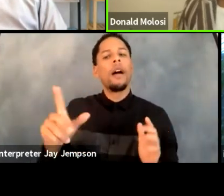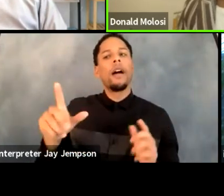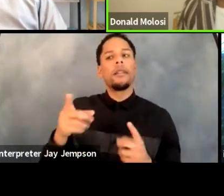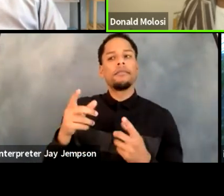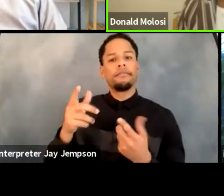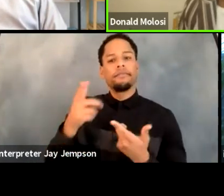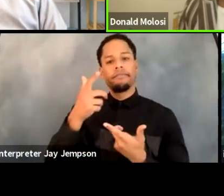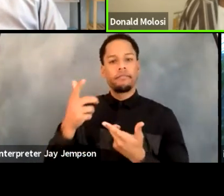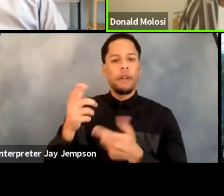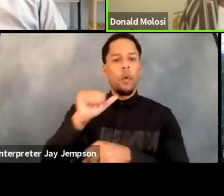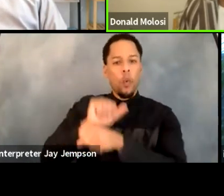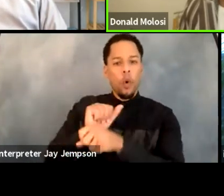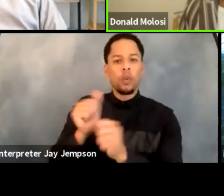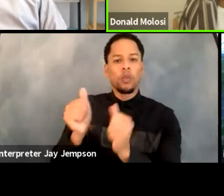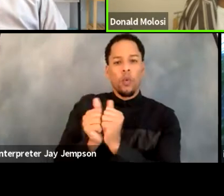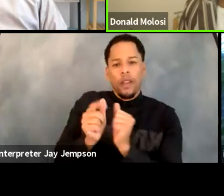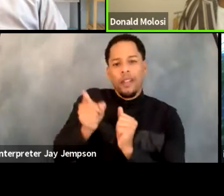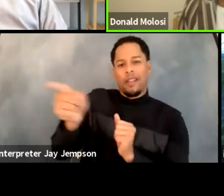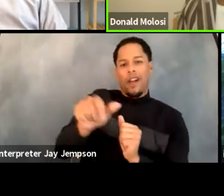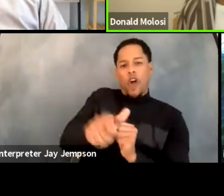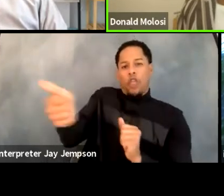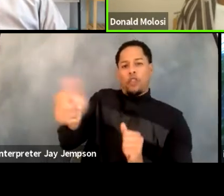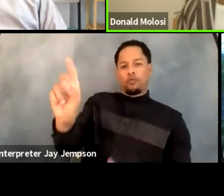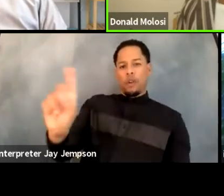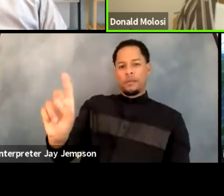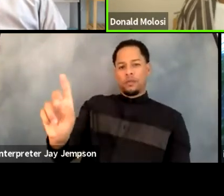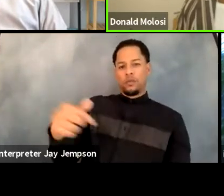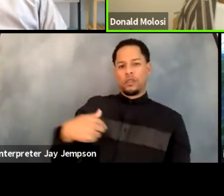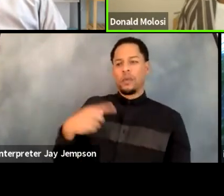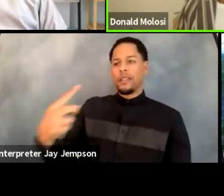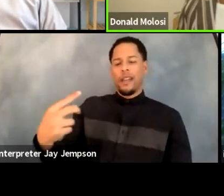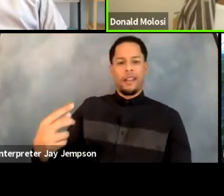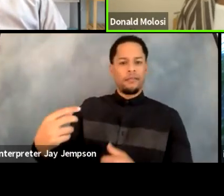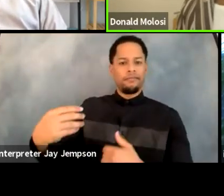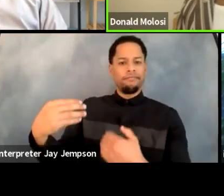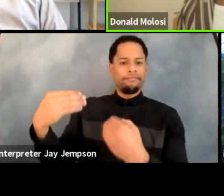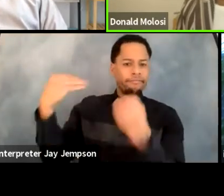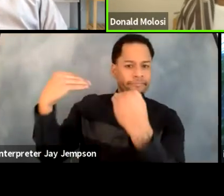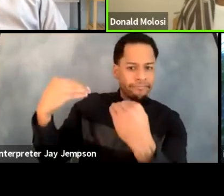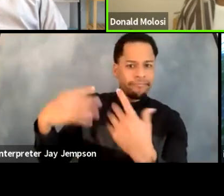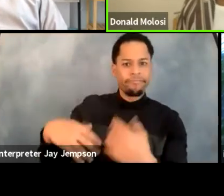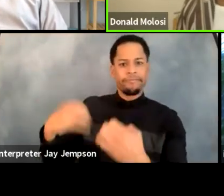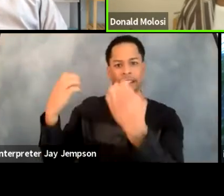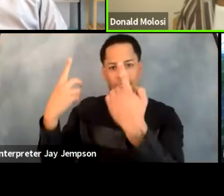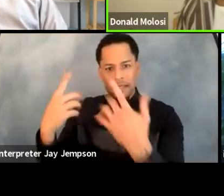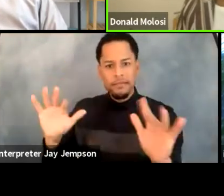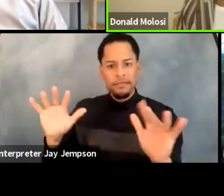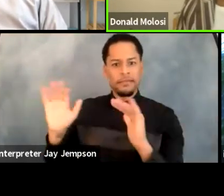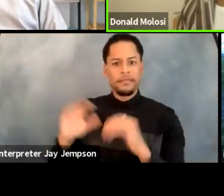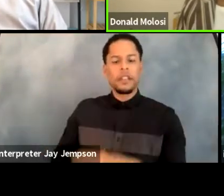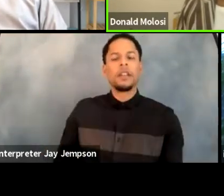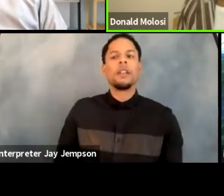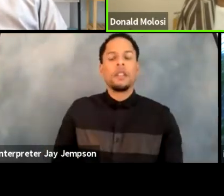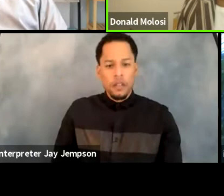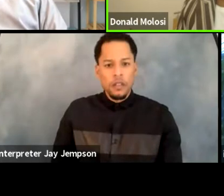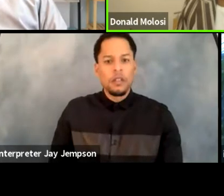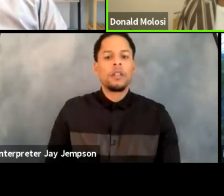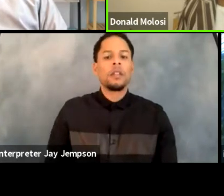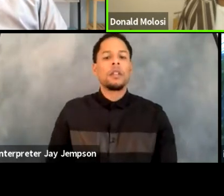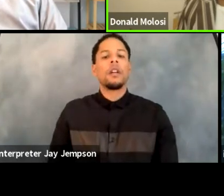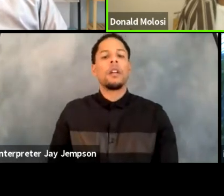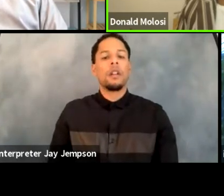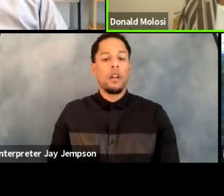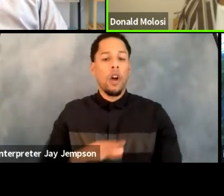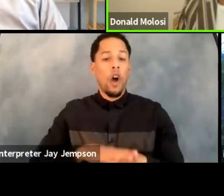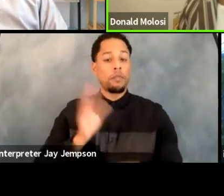when I was performing around the African continent, the Market Theatre. But I also got to perform my own original work on those stages, which